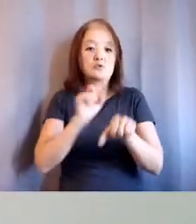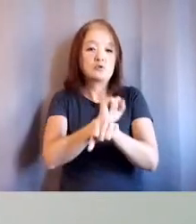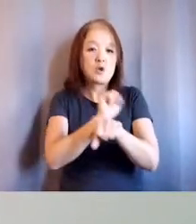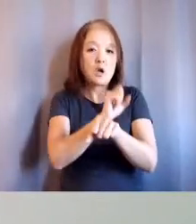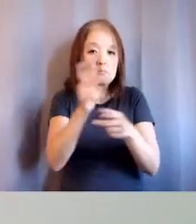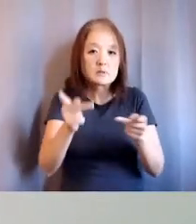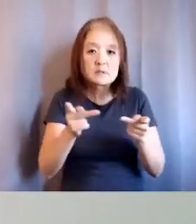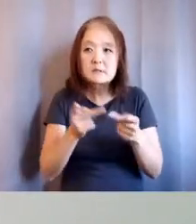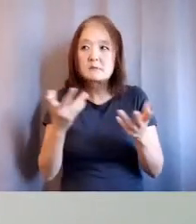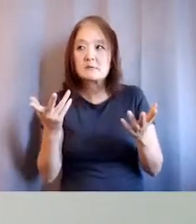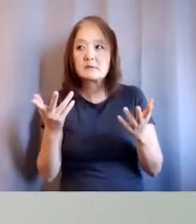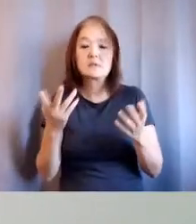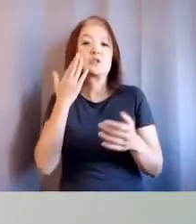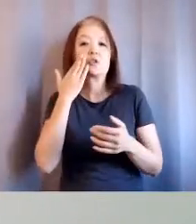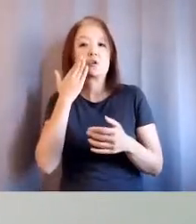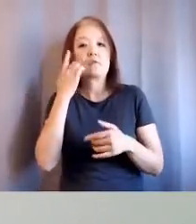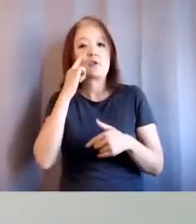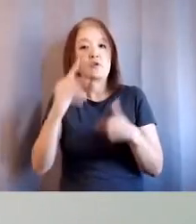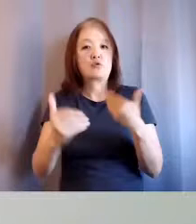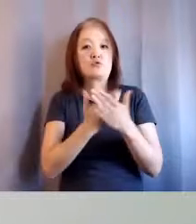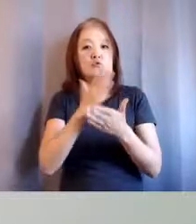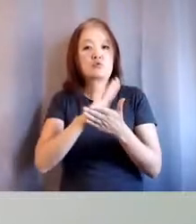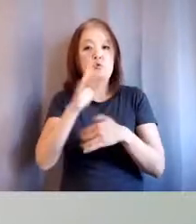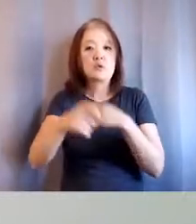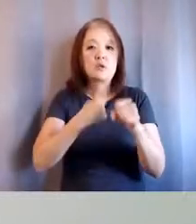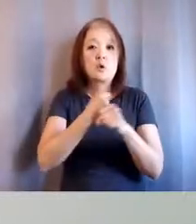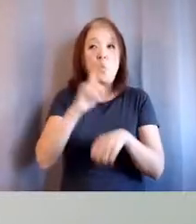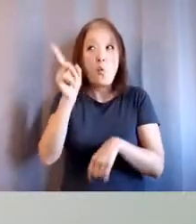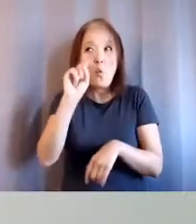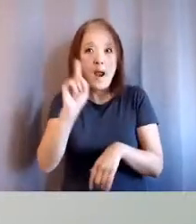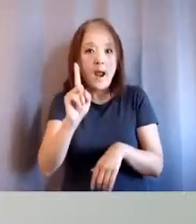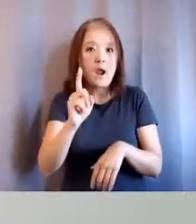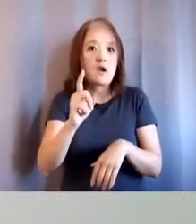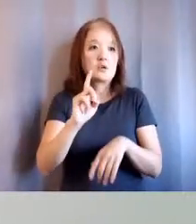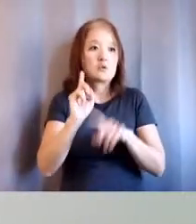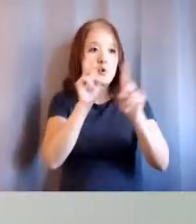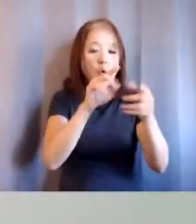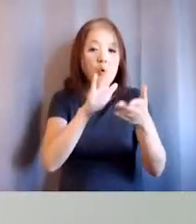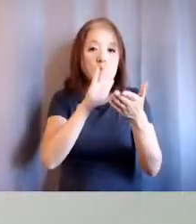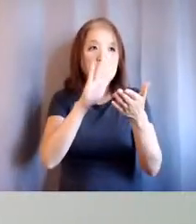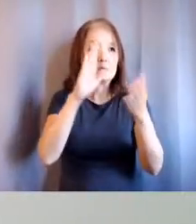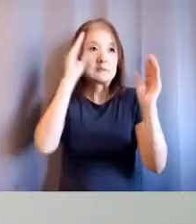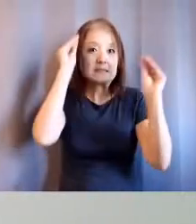to teach in the new school year, and where they're going to be asked to teach and how they're going to be asked to teach.